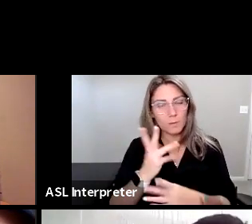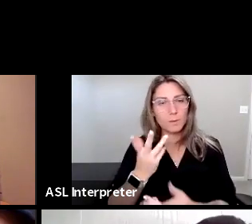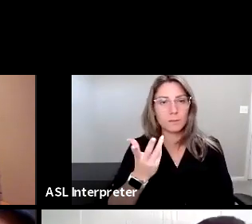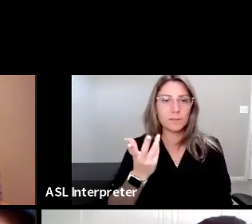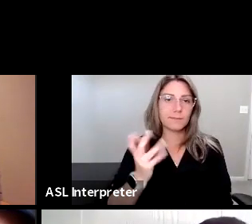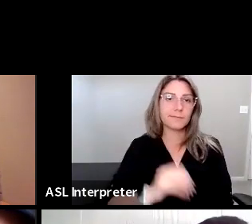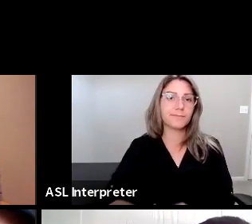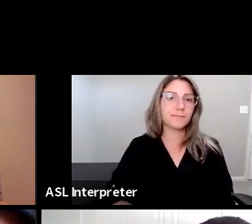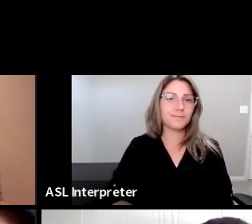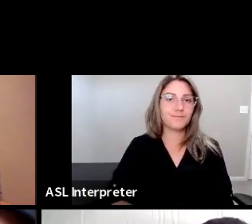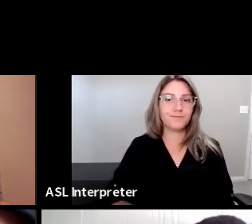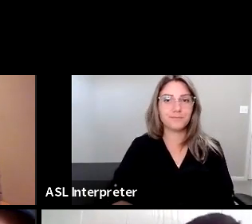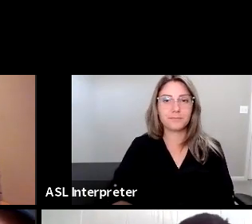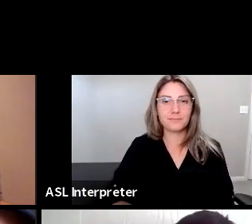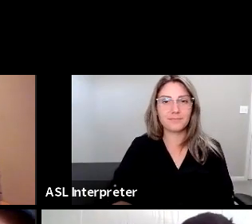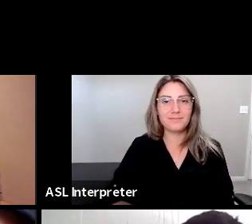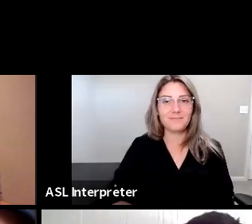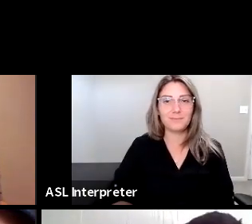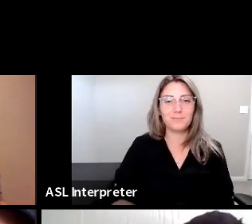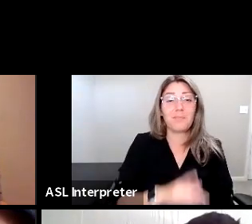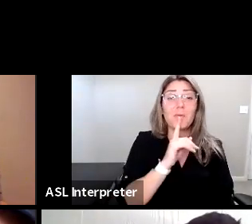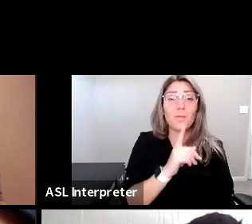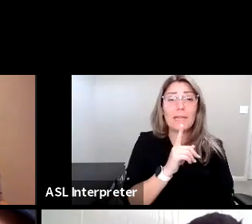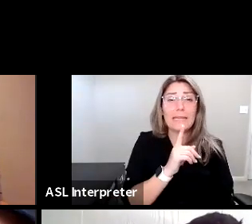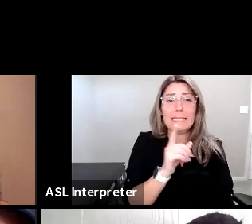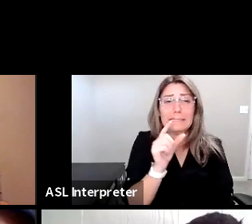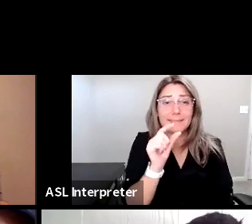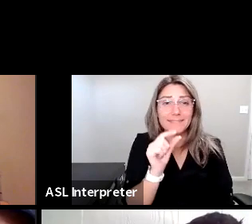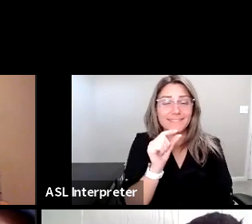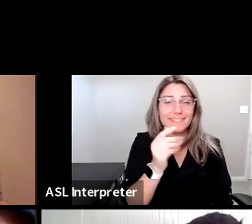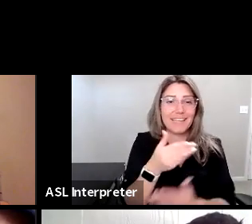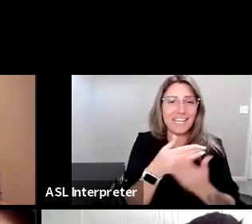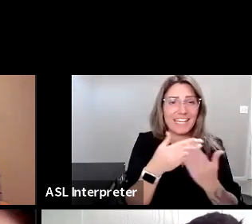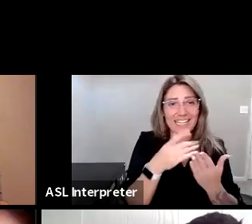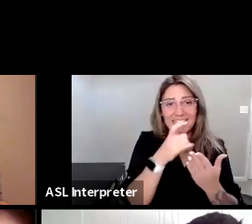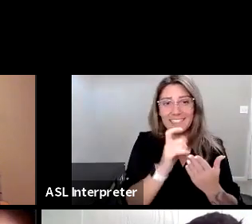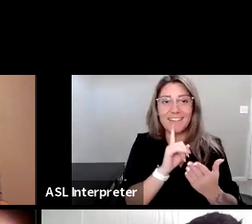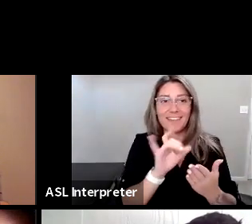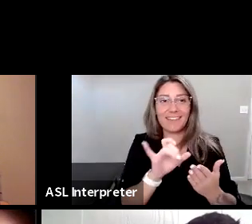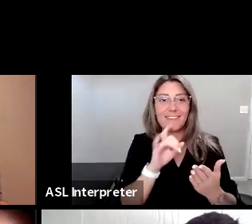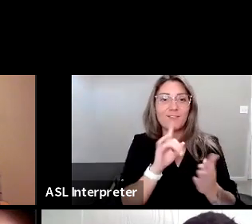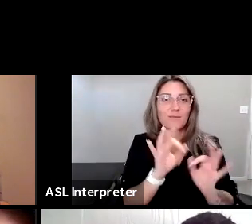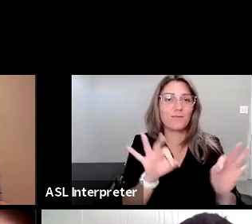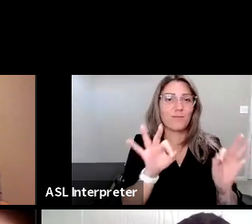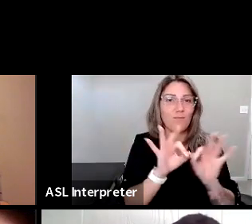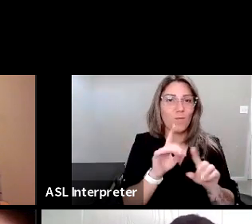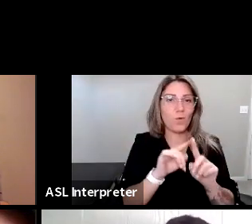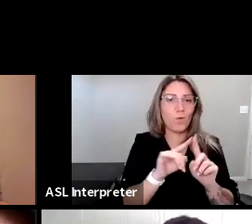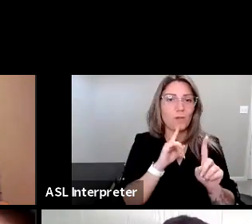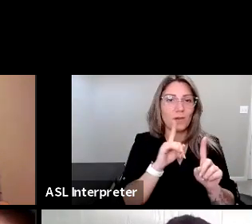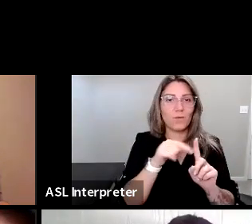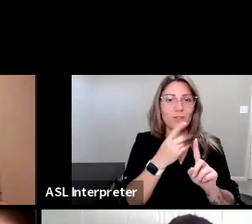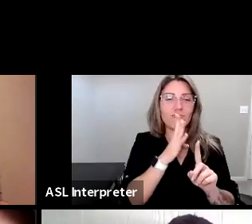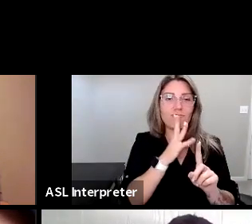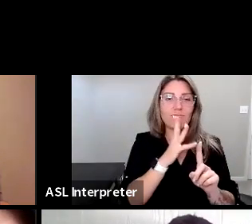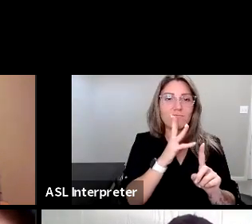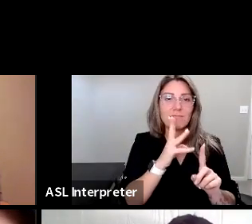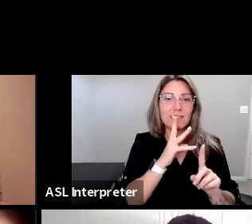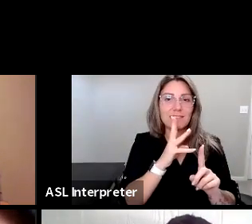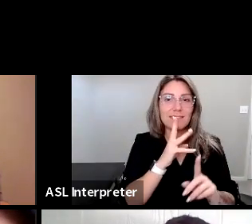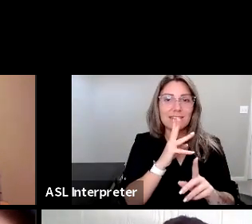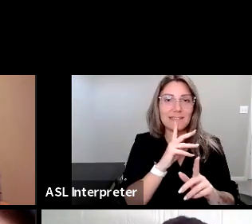Um, and this is a very like subtle thing and it's not that important, but as far as when you're speaking